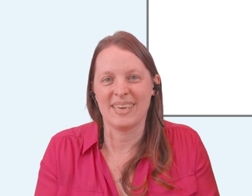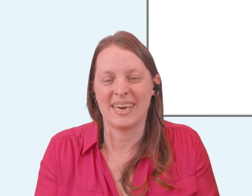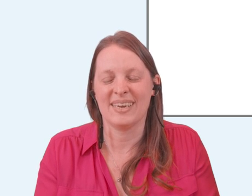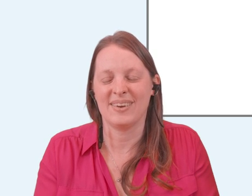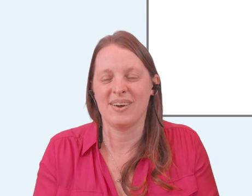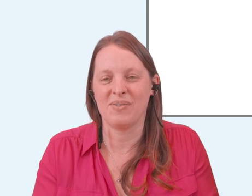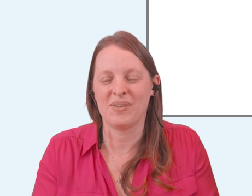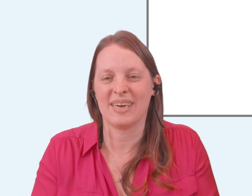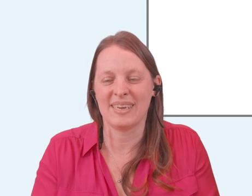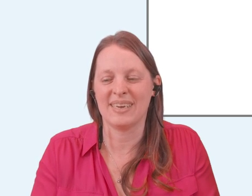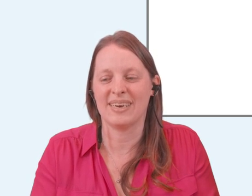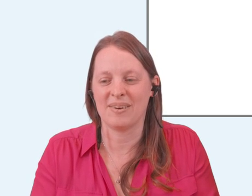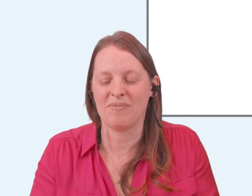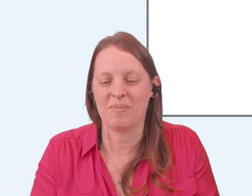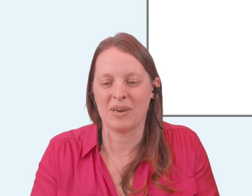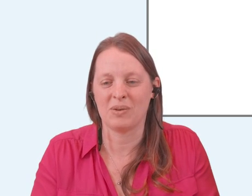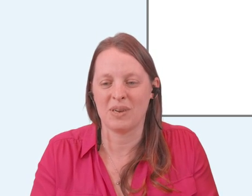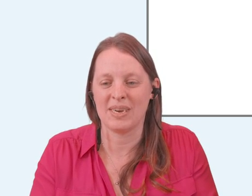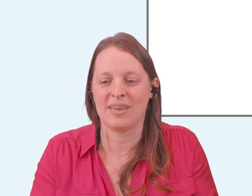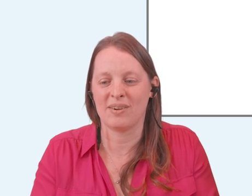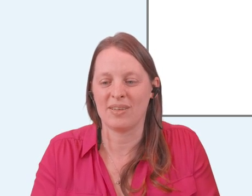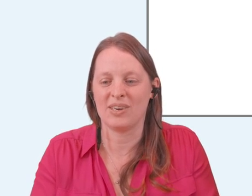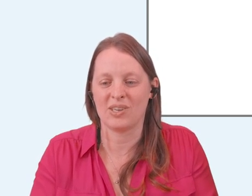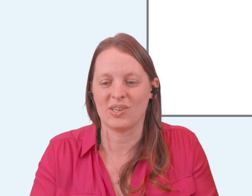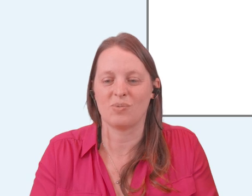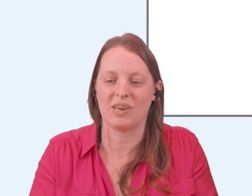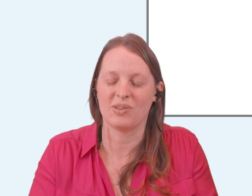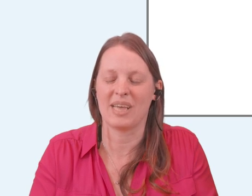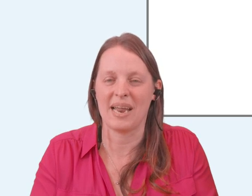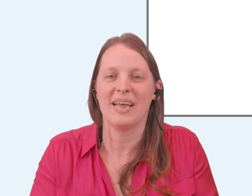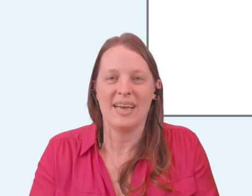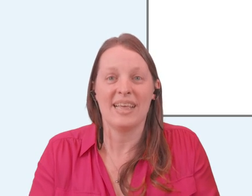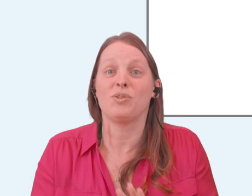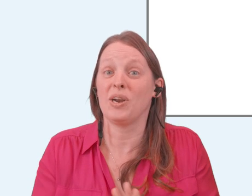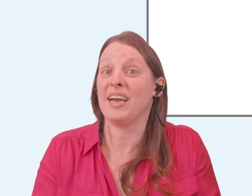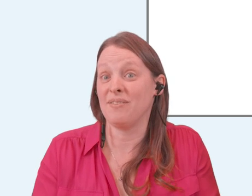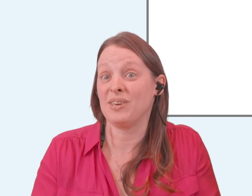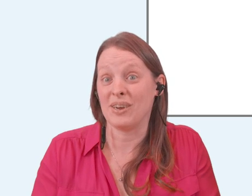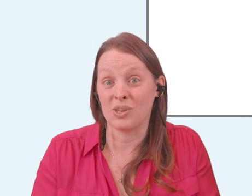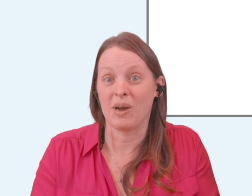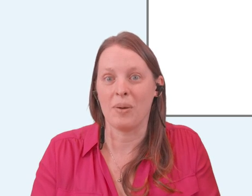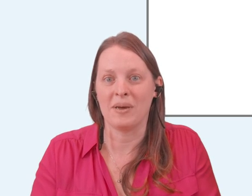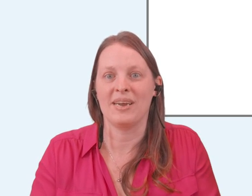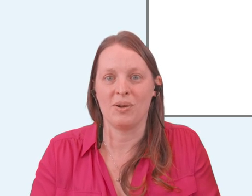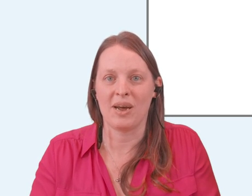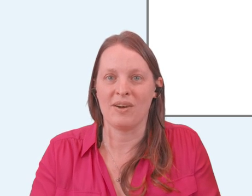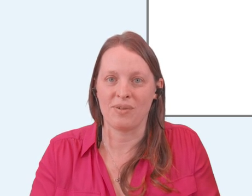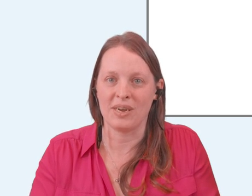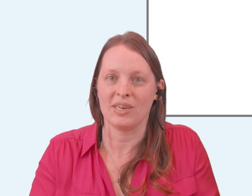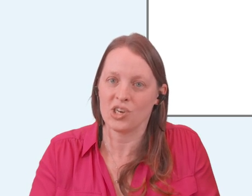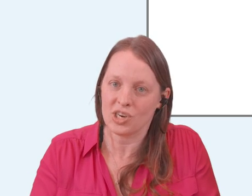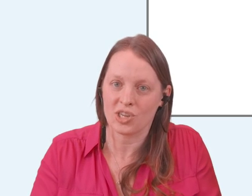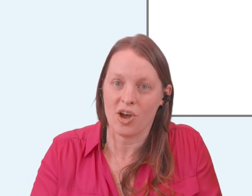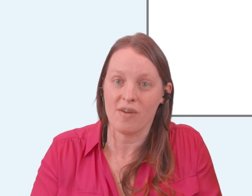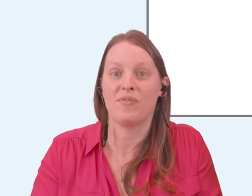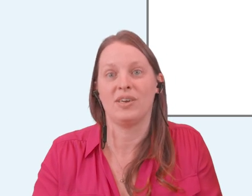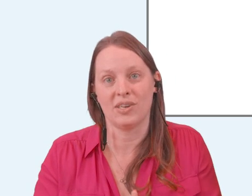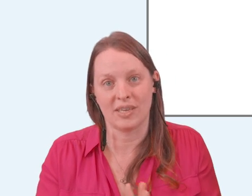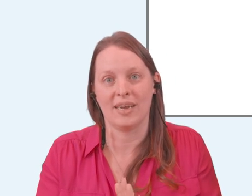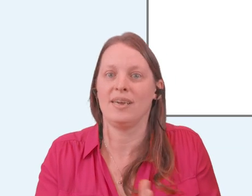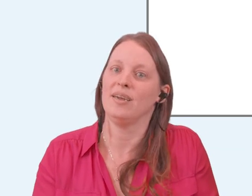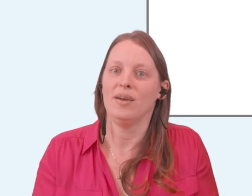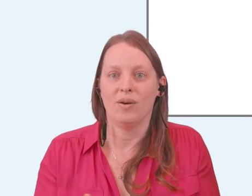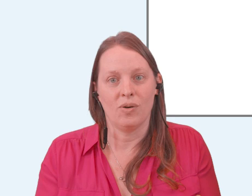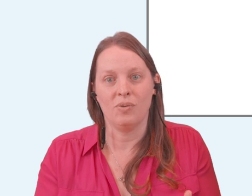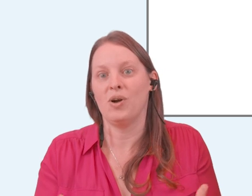it. Yeah, no, I've heard that from Dr. Whitney and other clinicians as well. So that's what I have done as well. But I know not every clinician is confident